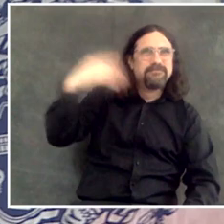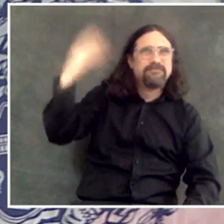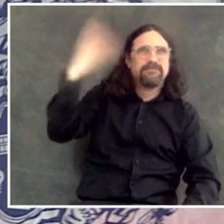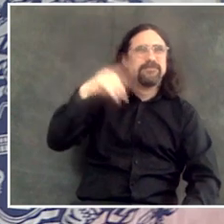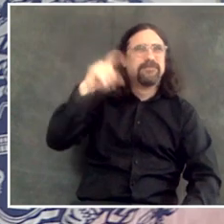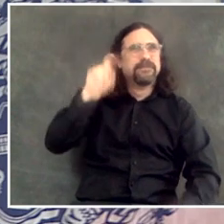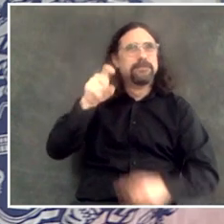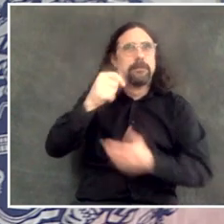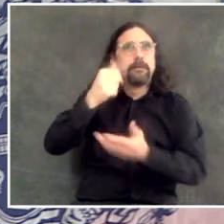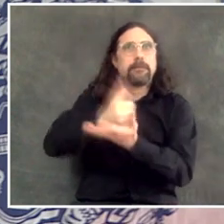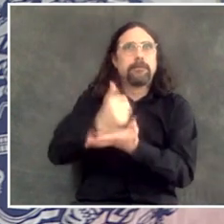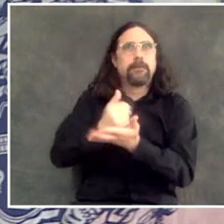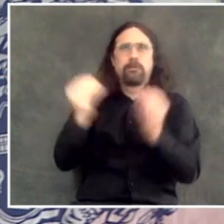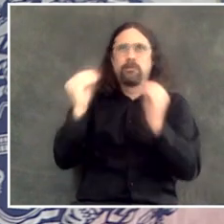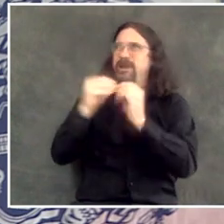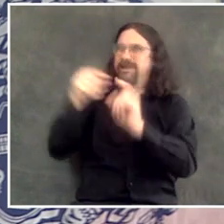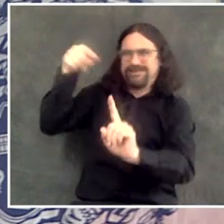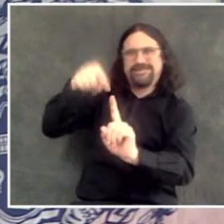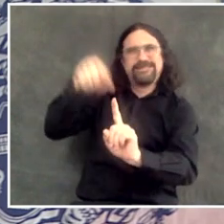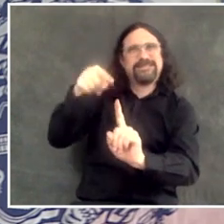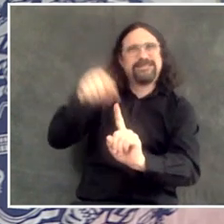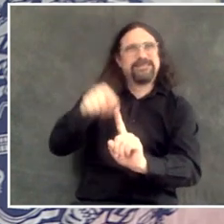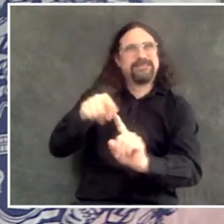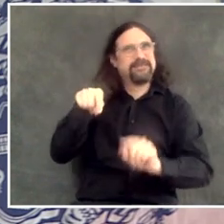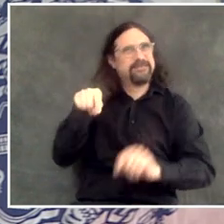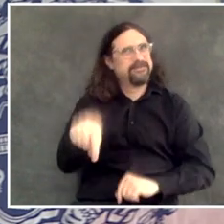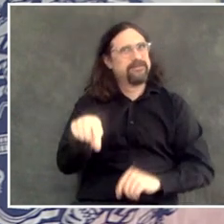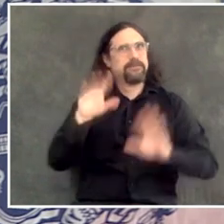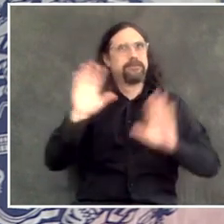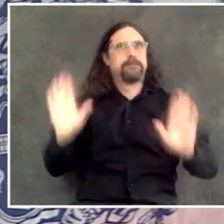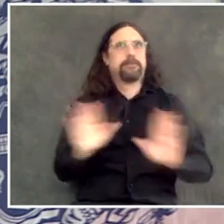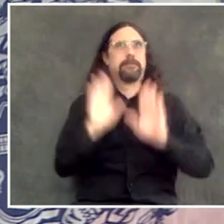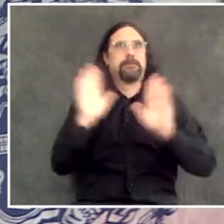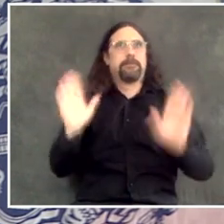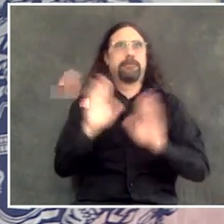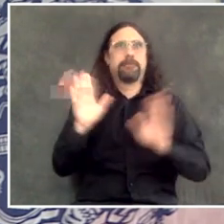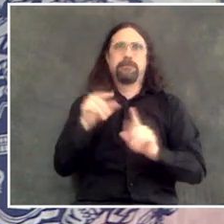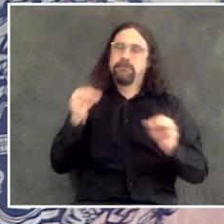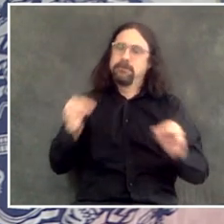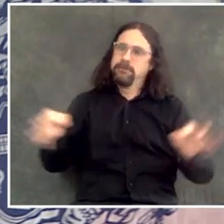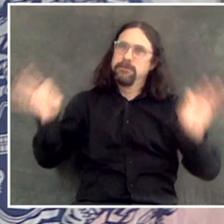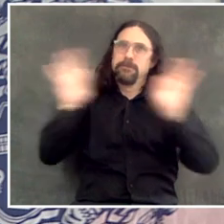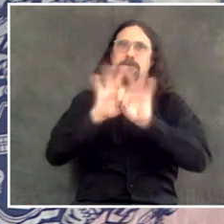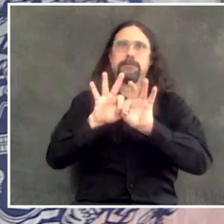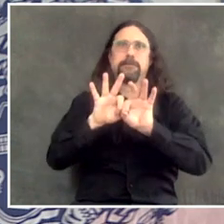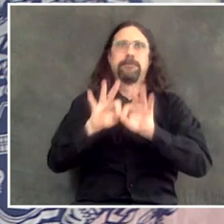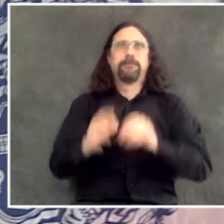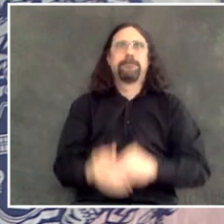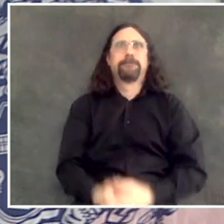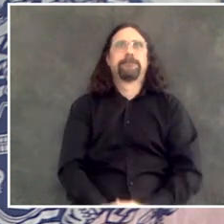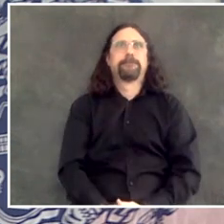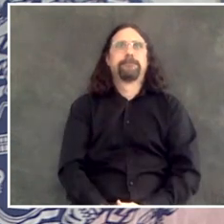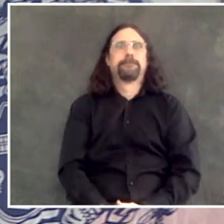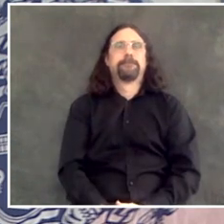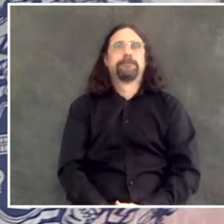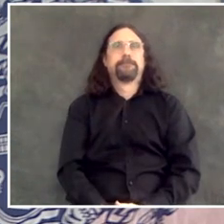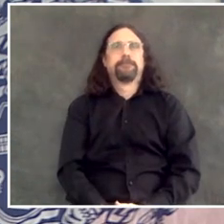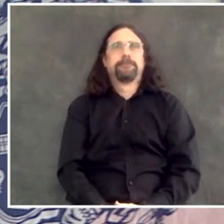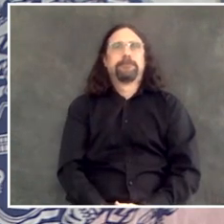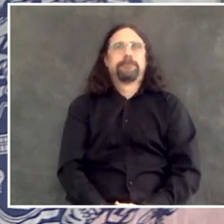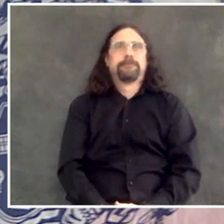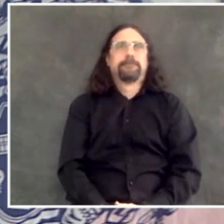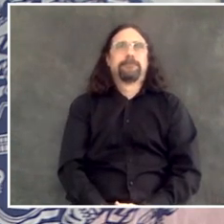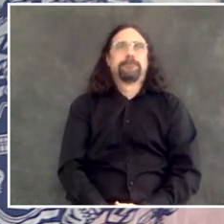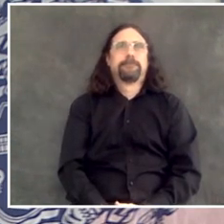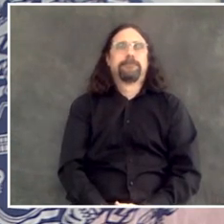ahead. We have to think about all of the pieces that we need to